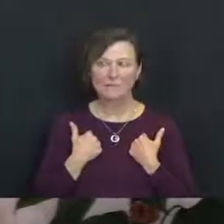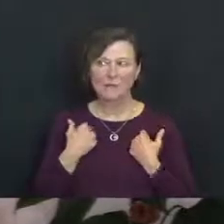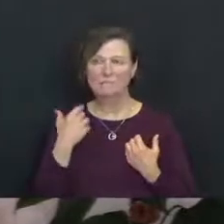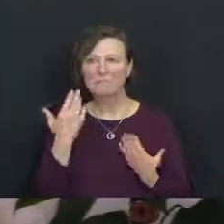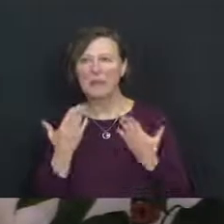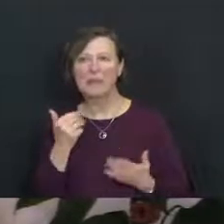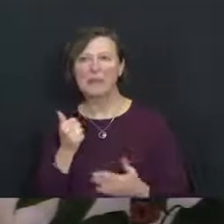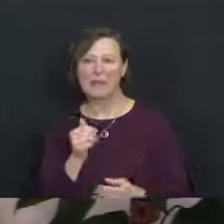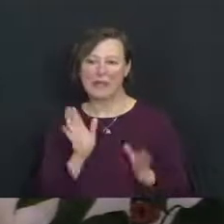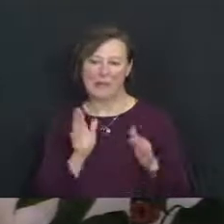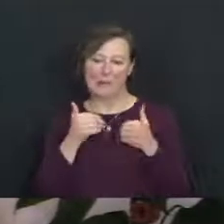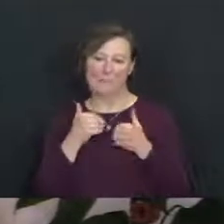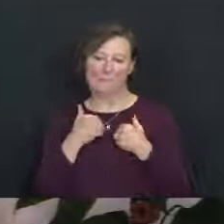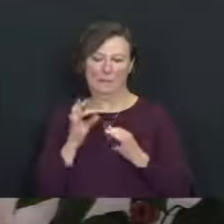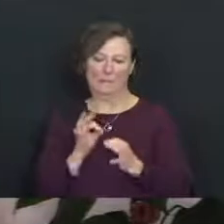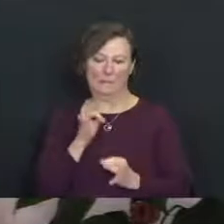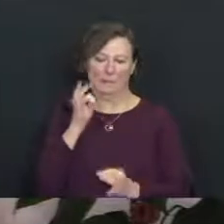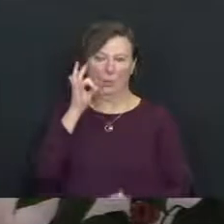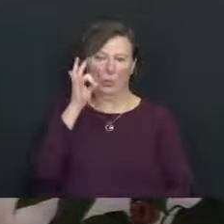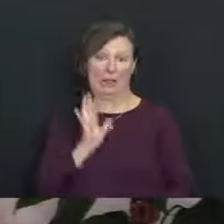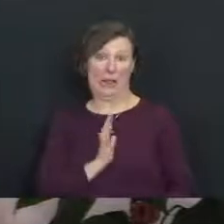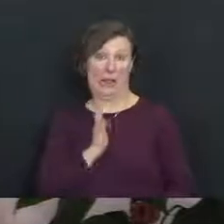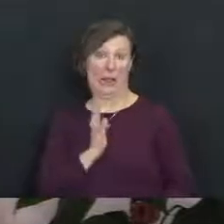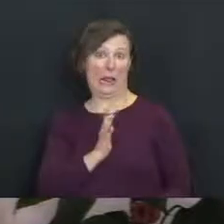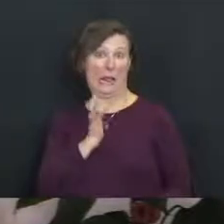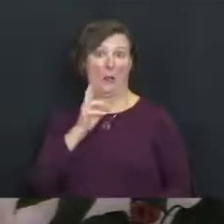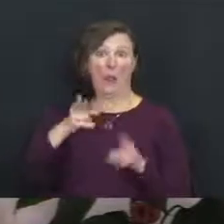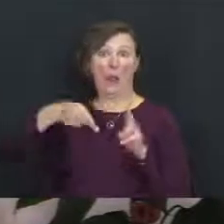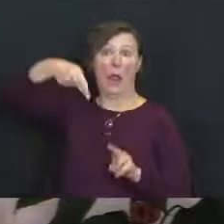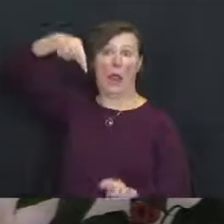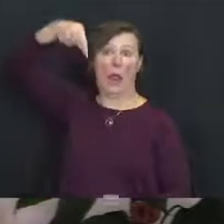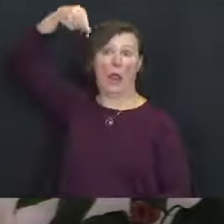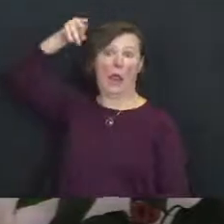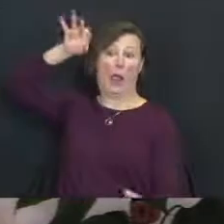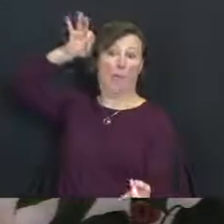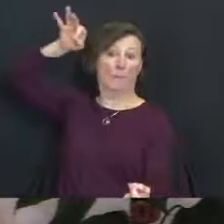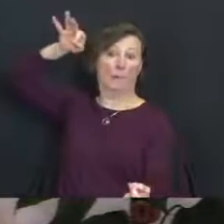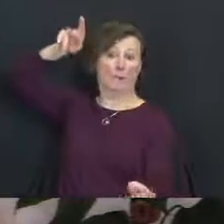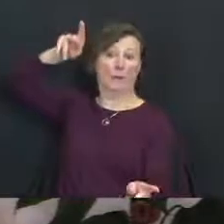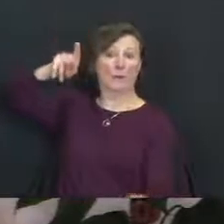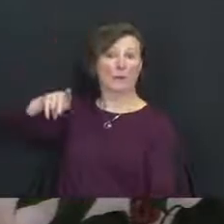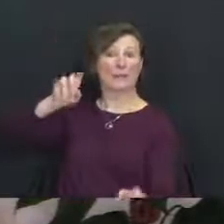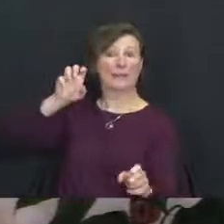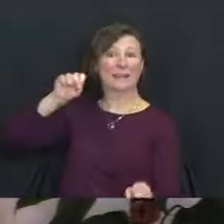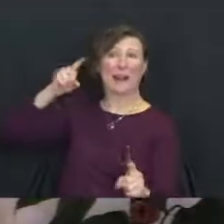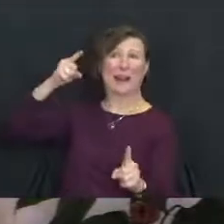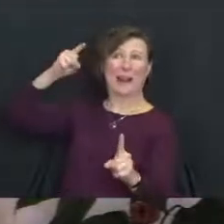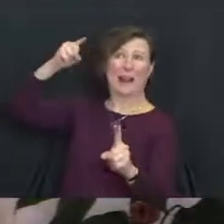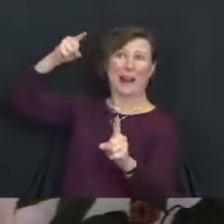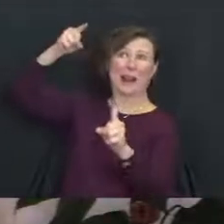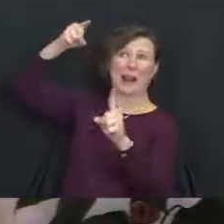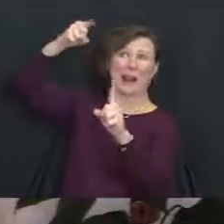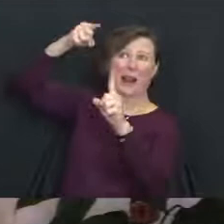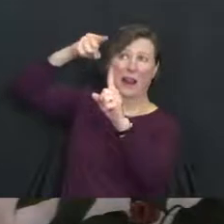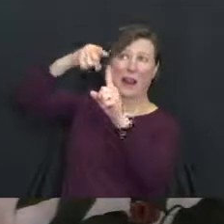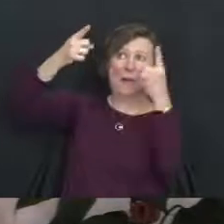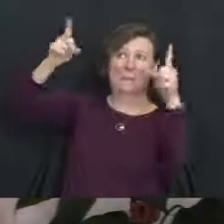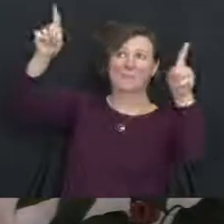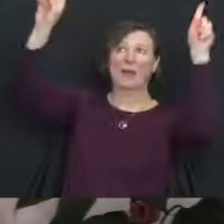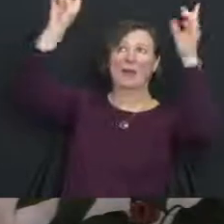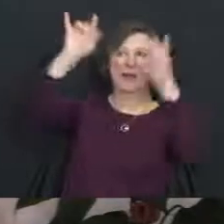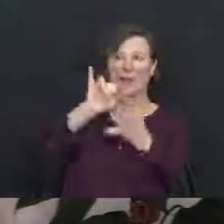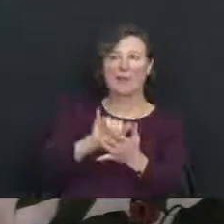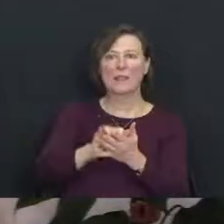or elect, some high-achieving perfectionists, would be able to attain the necessary moral